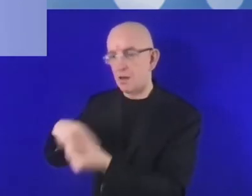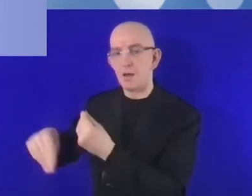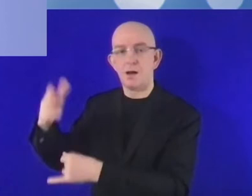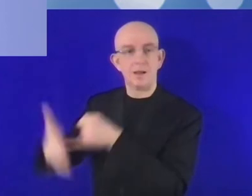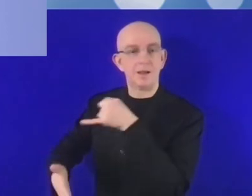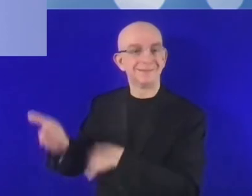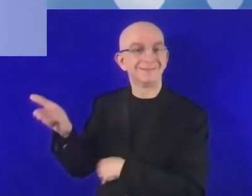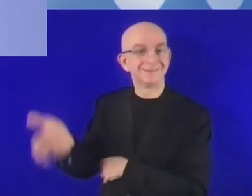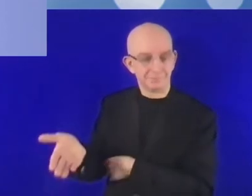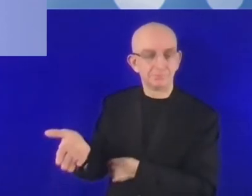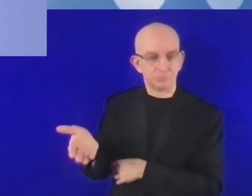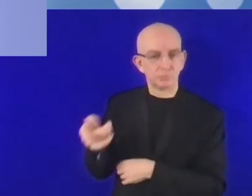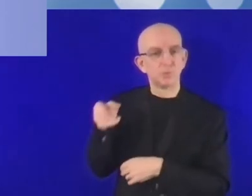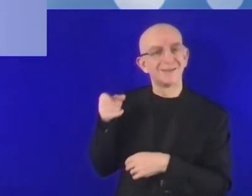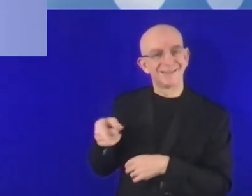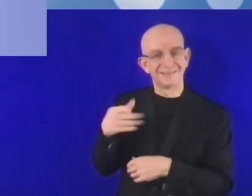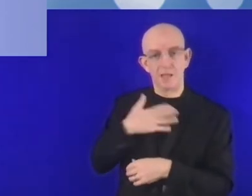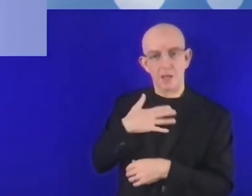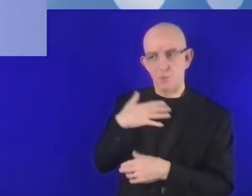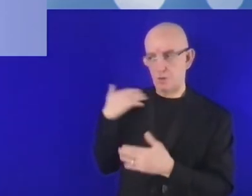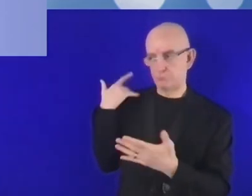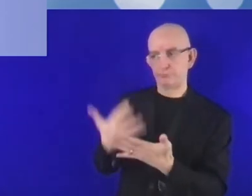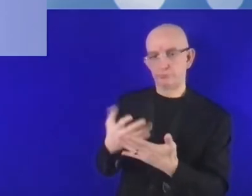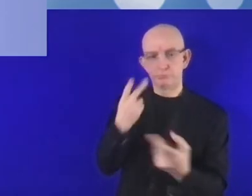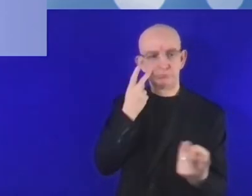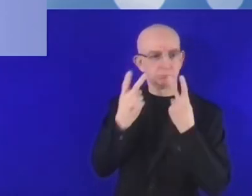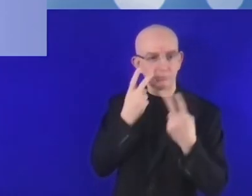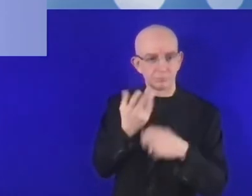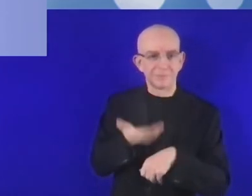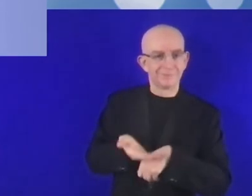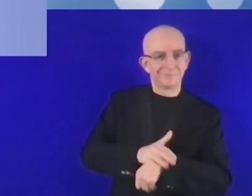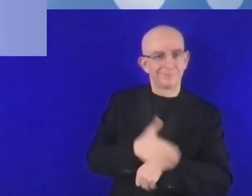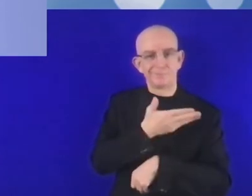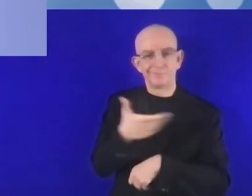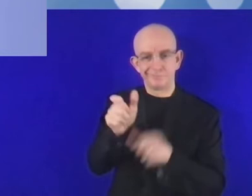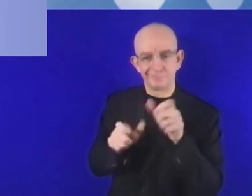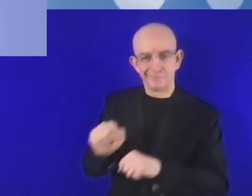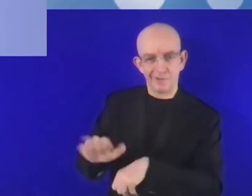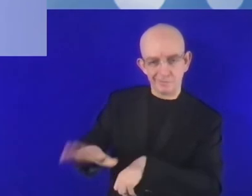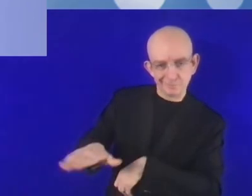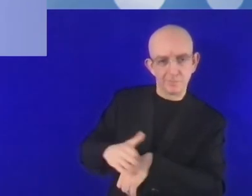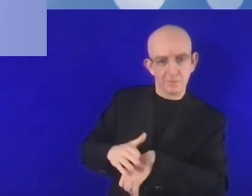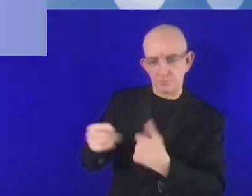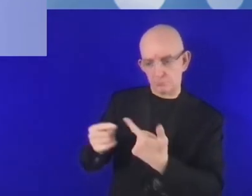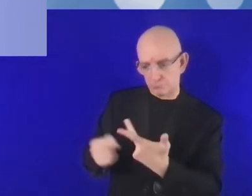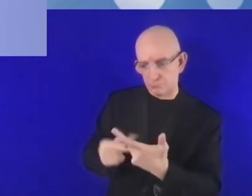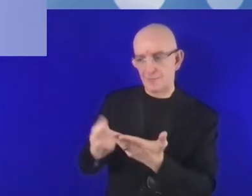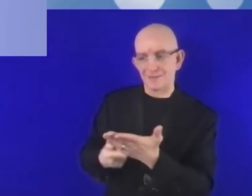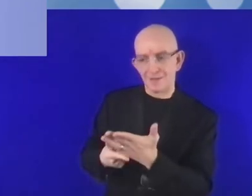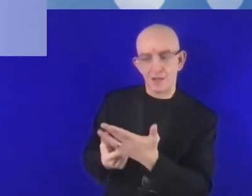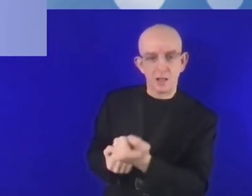assistance is very much needed and on sme as very shortly i just would like